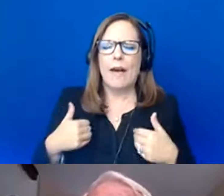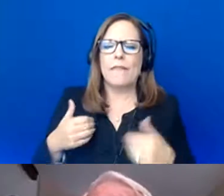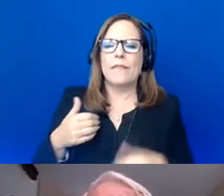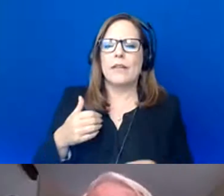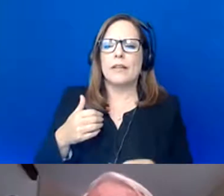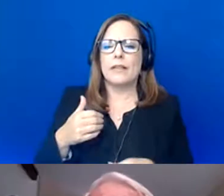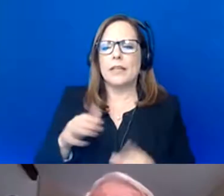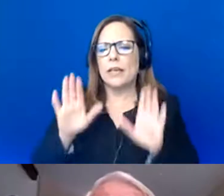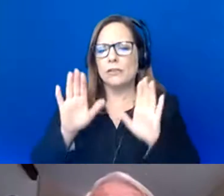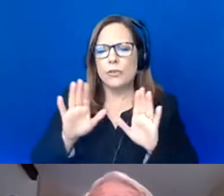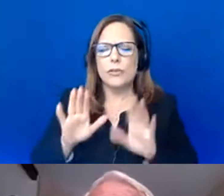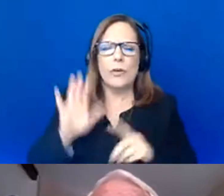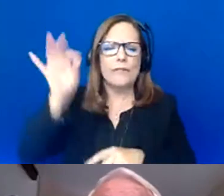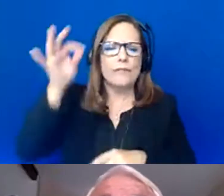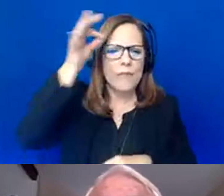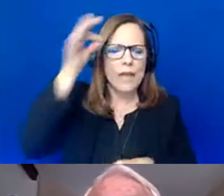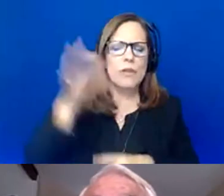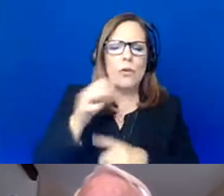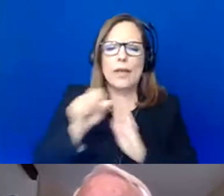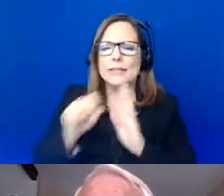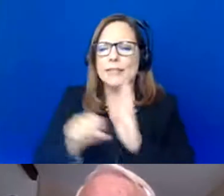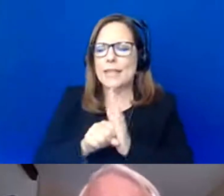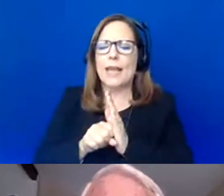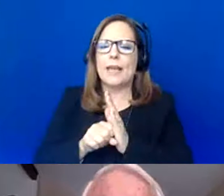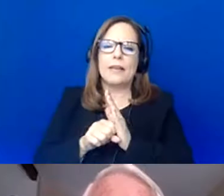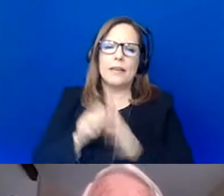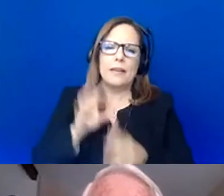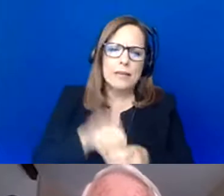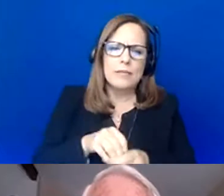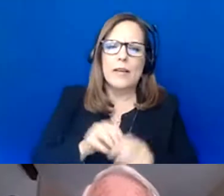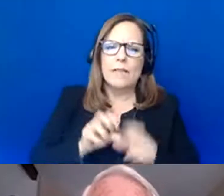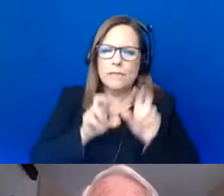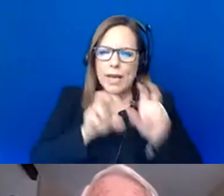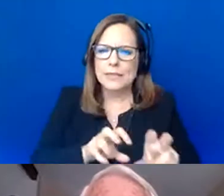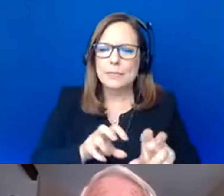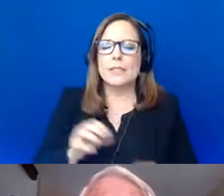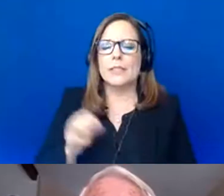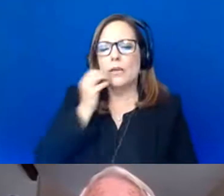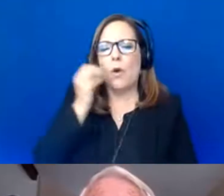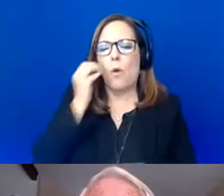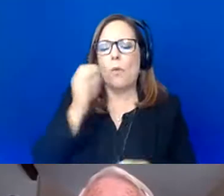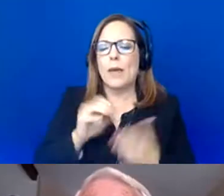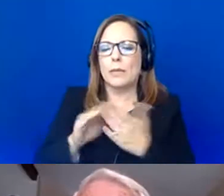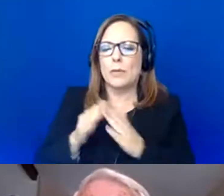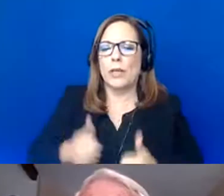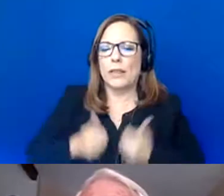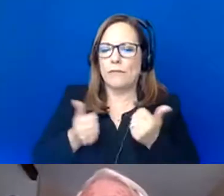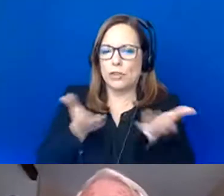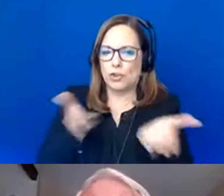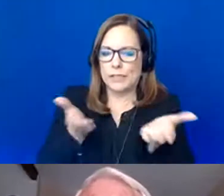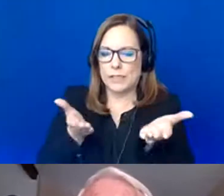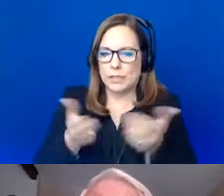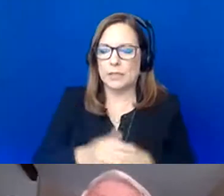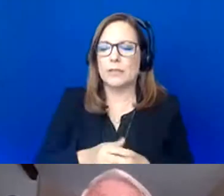state investments in home and community living services, in workforce,